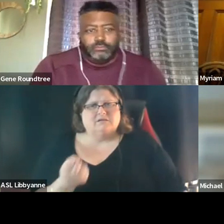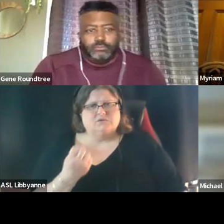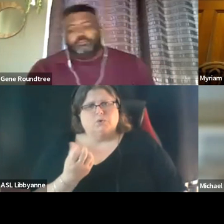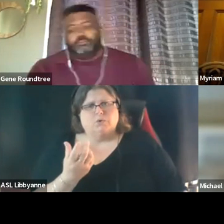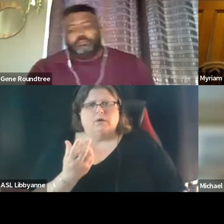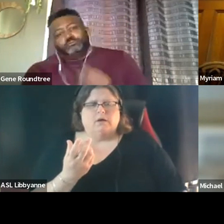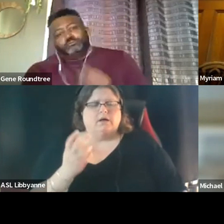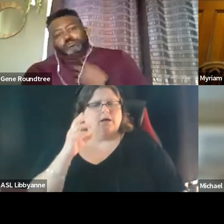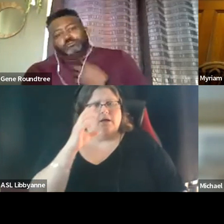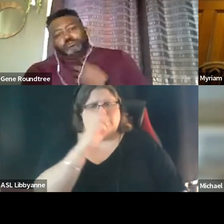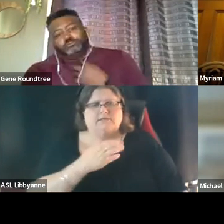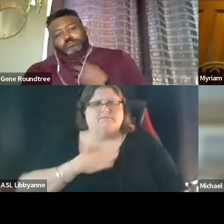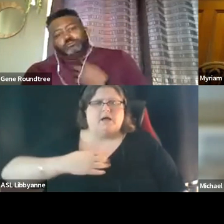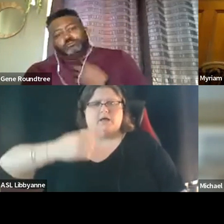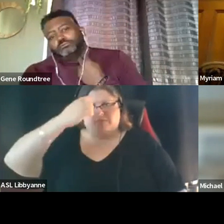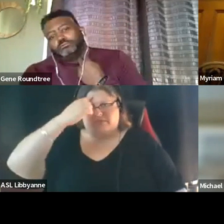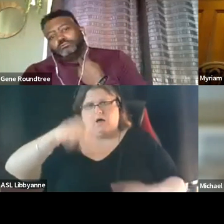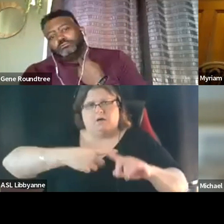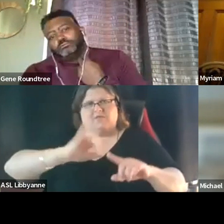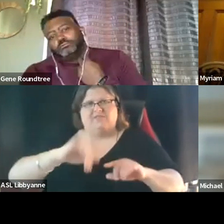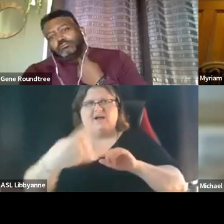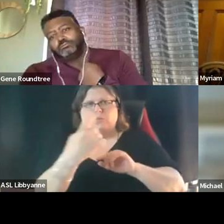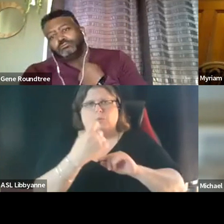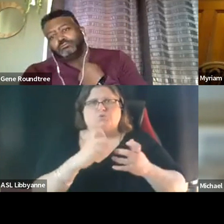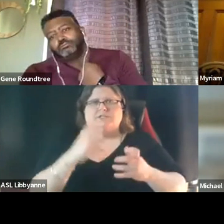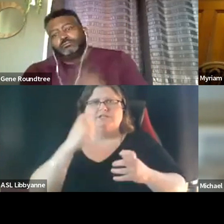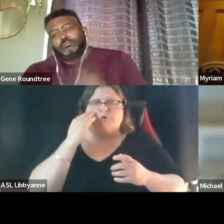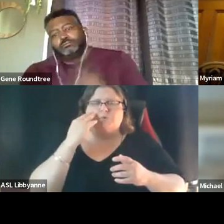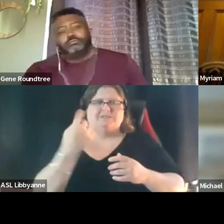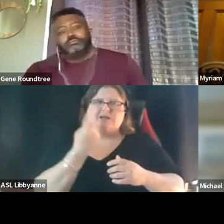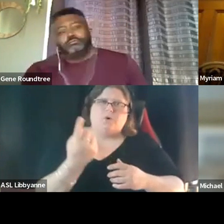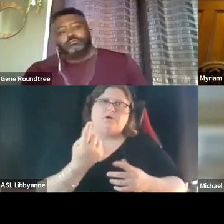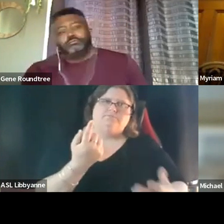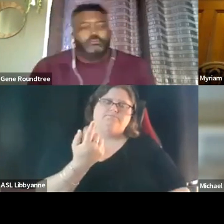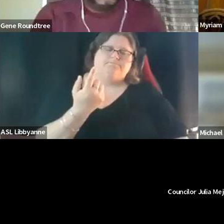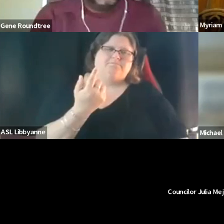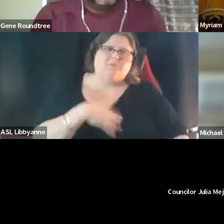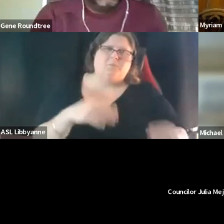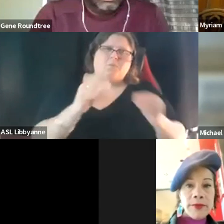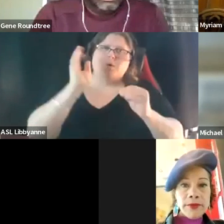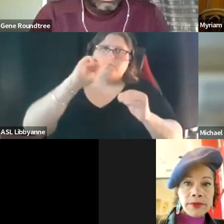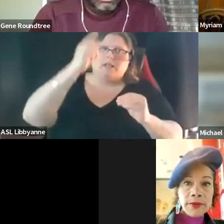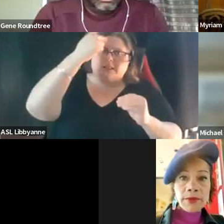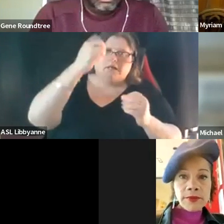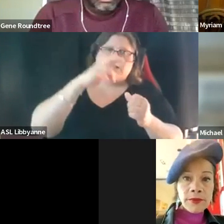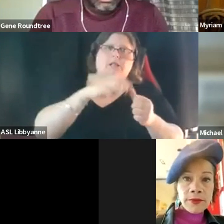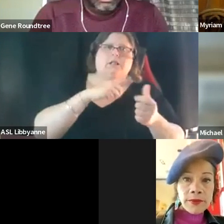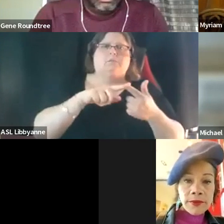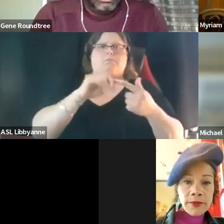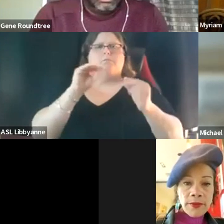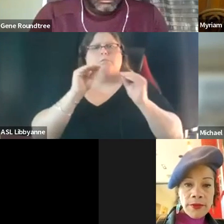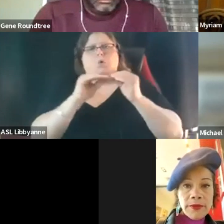So I guess my thought about answering the question is we would need someone who's maybe more political, more of an